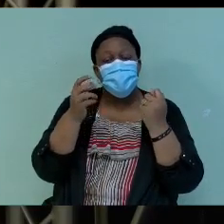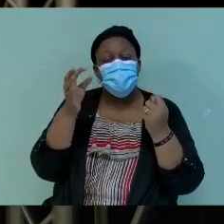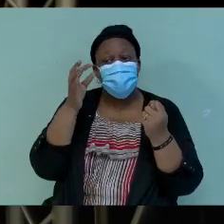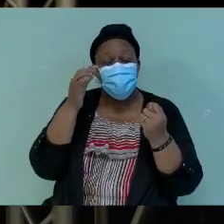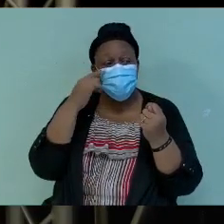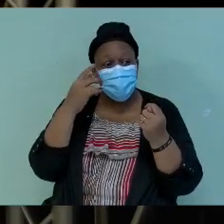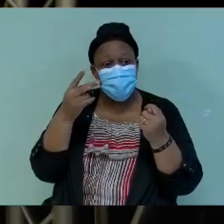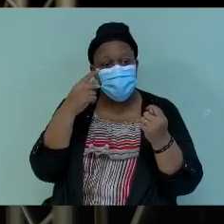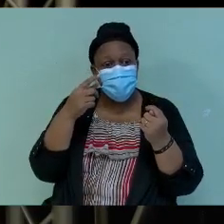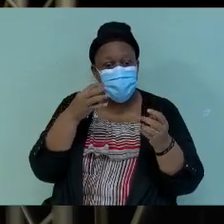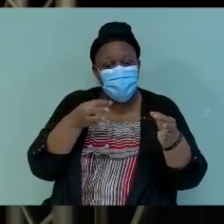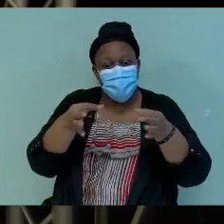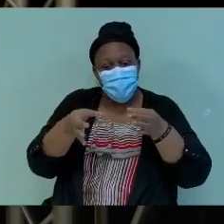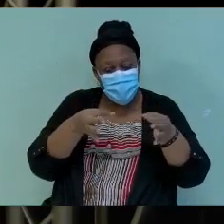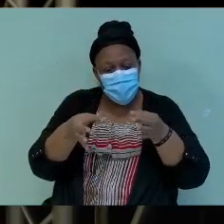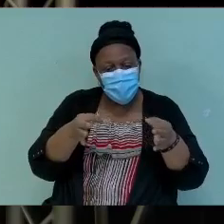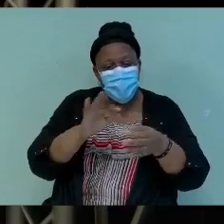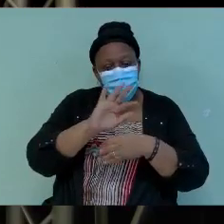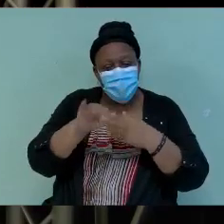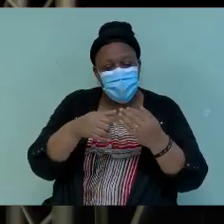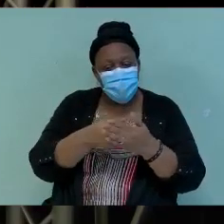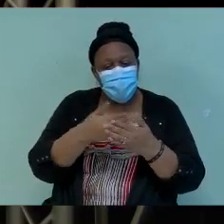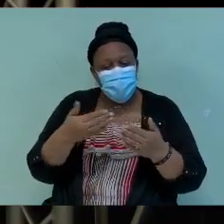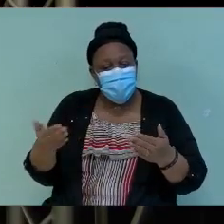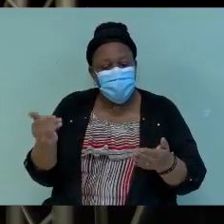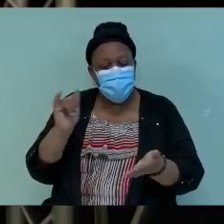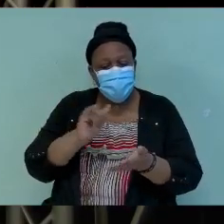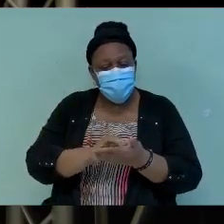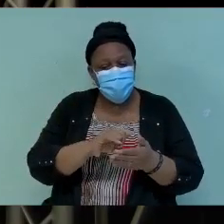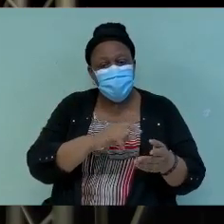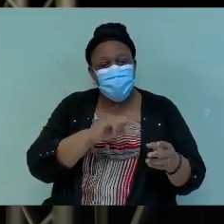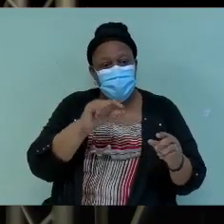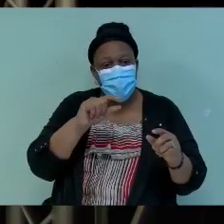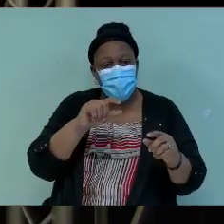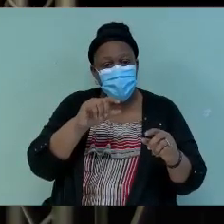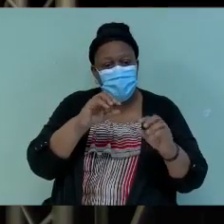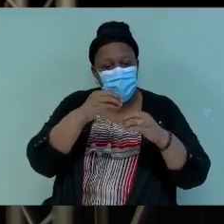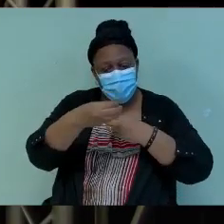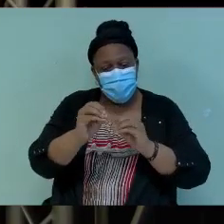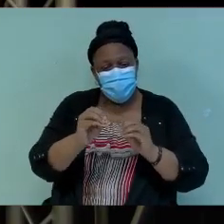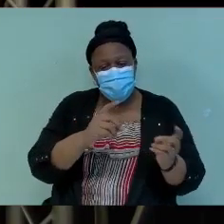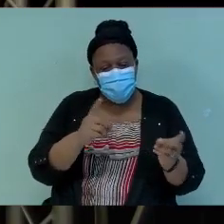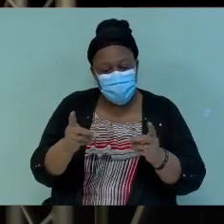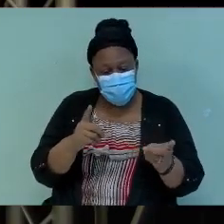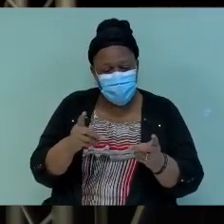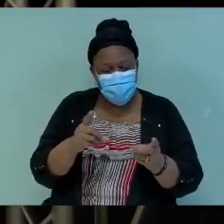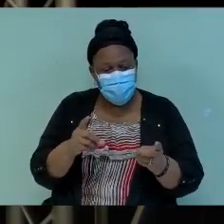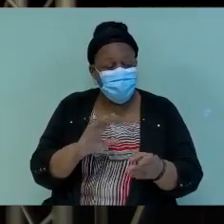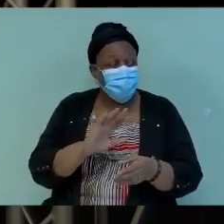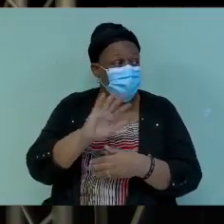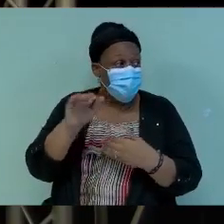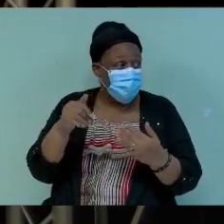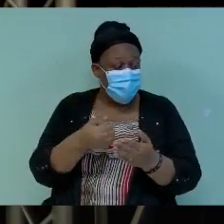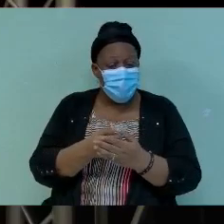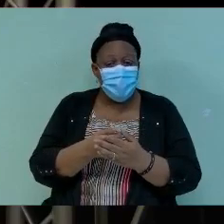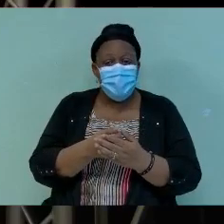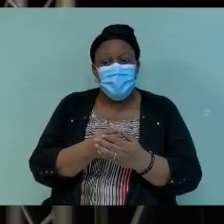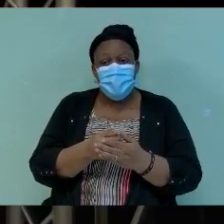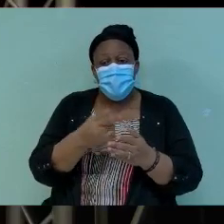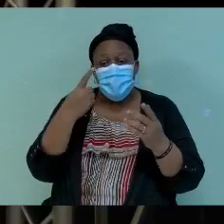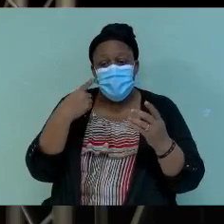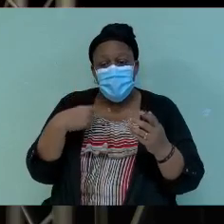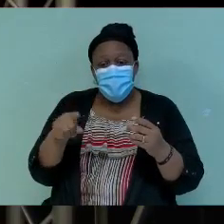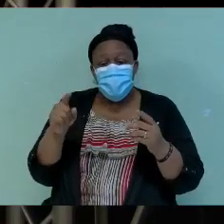Management Corporation. This is the team that has worked tirelessly over the past 3 weeks to ensure that